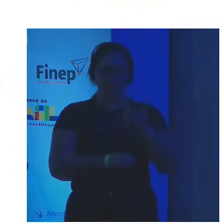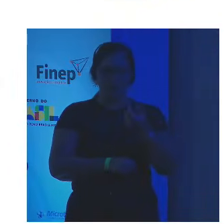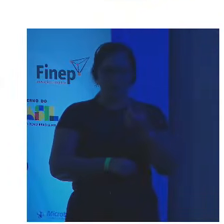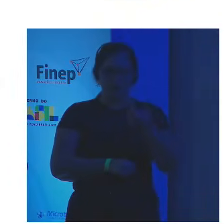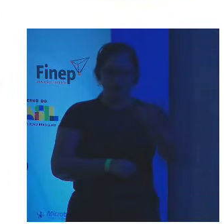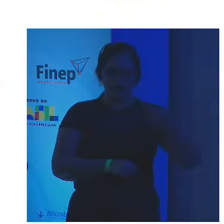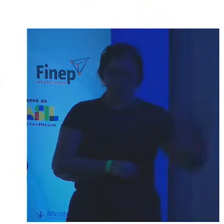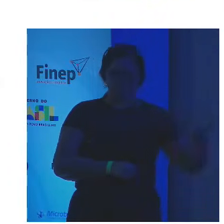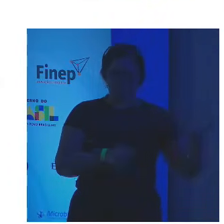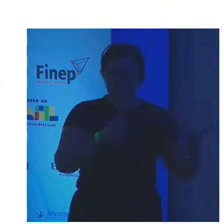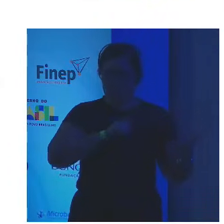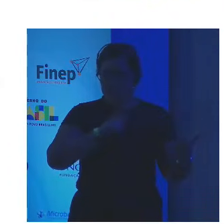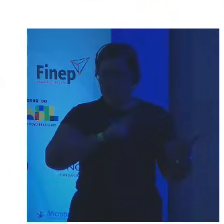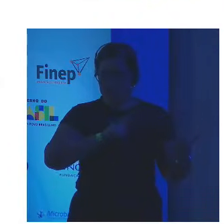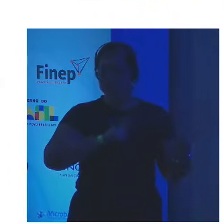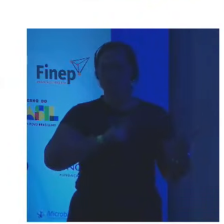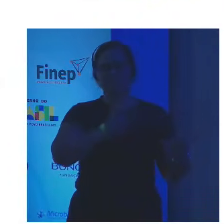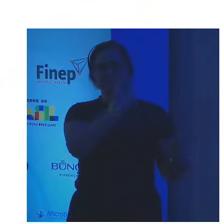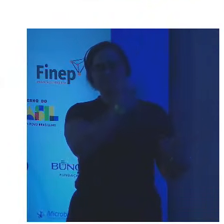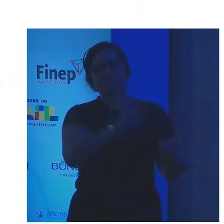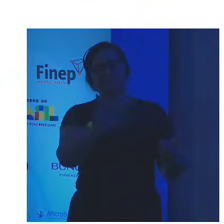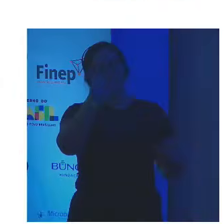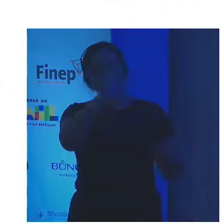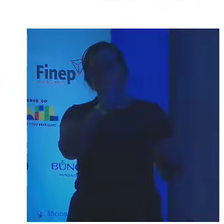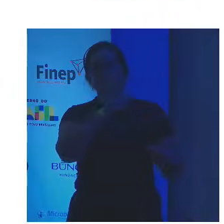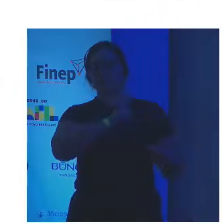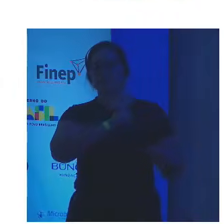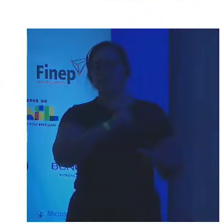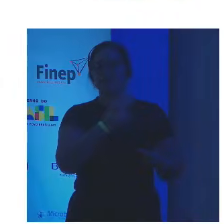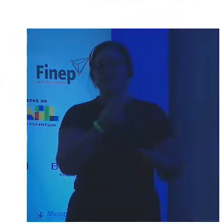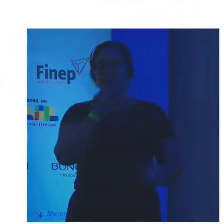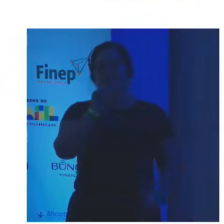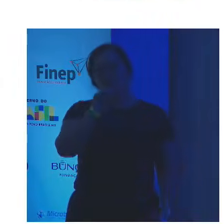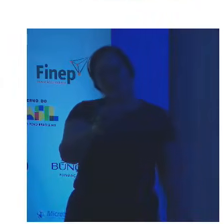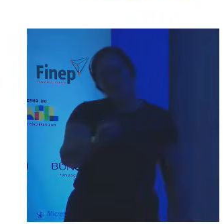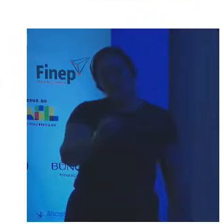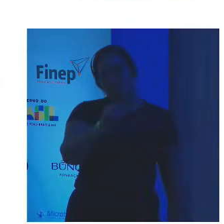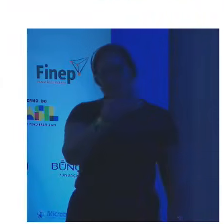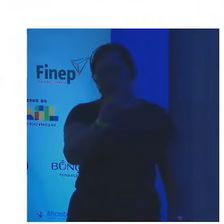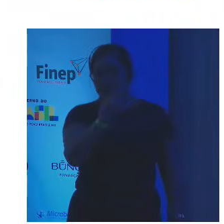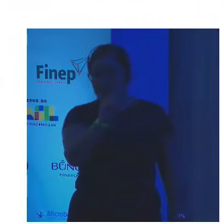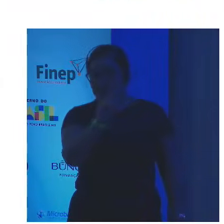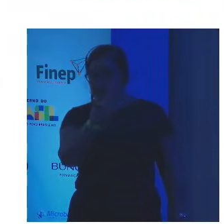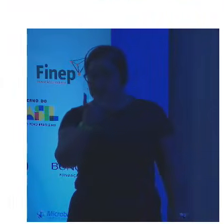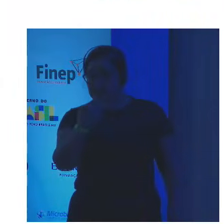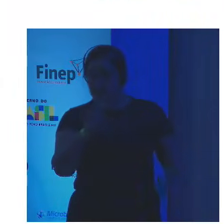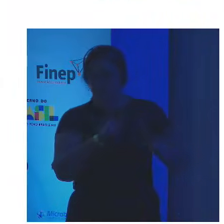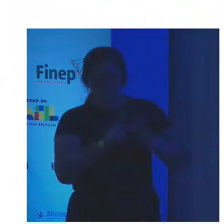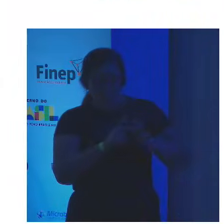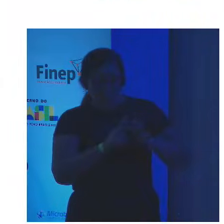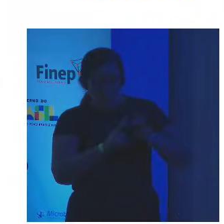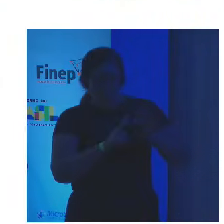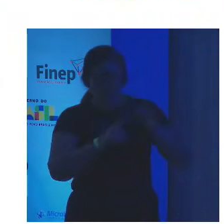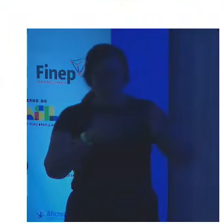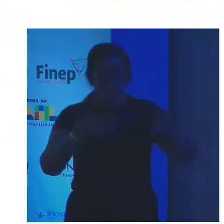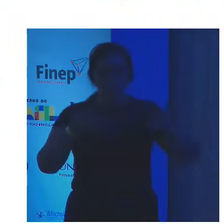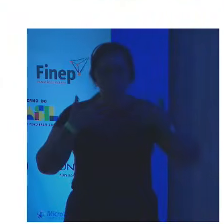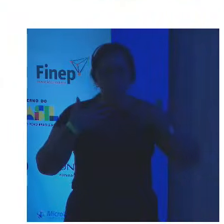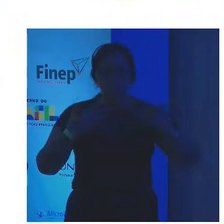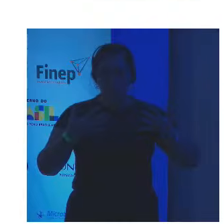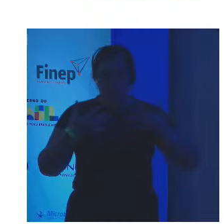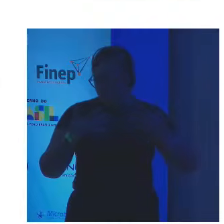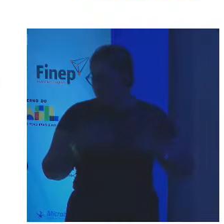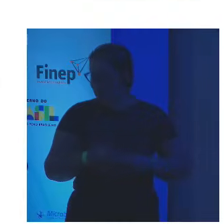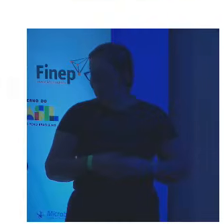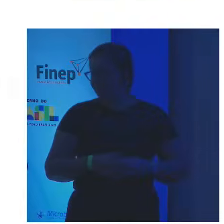Mediterranean where you have 80 days of temperatures that are at the maximum level of the temperature you have seen. So it's a